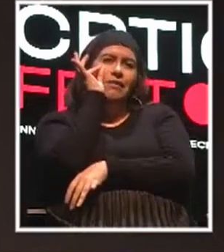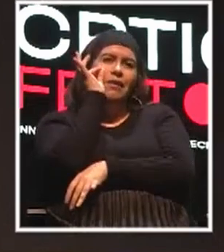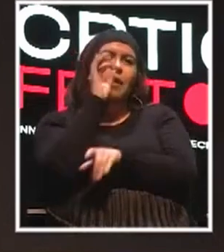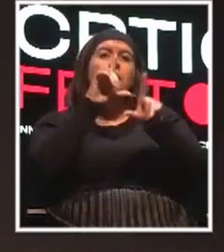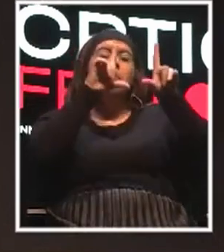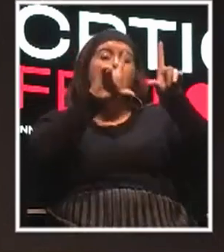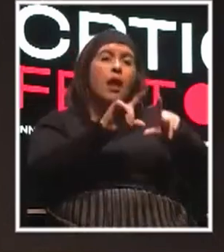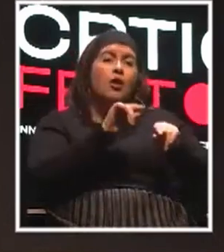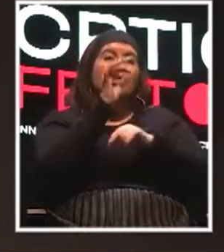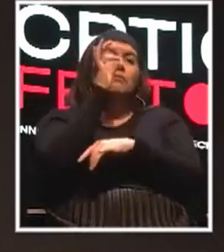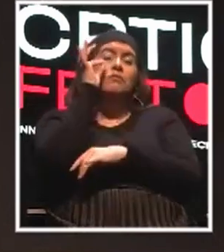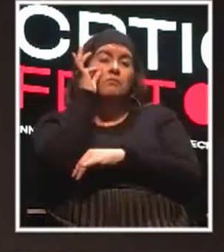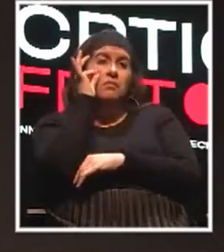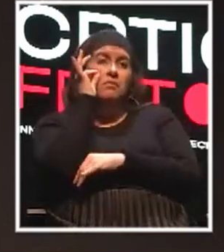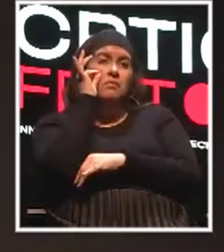money you make,